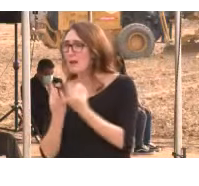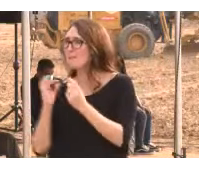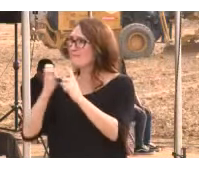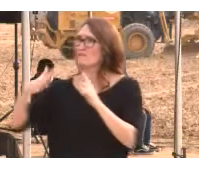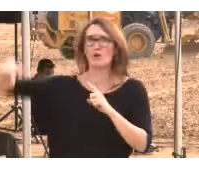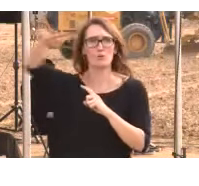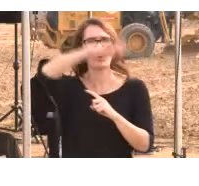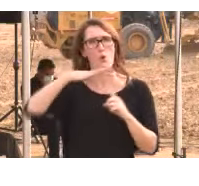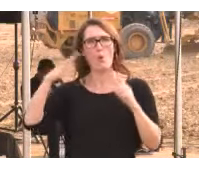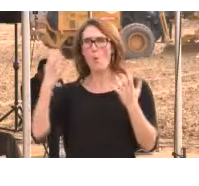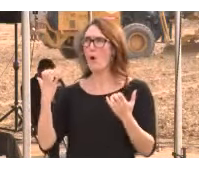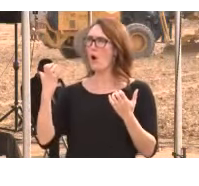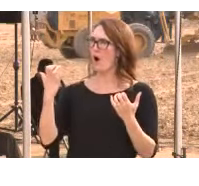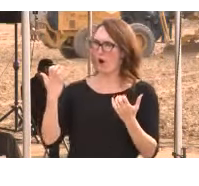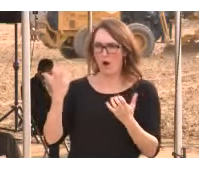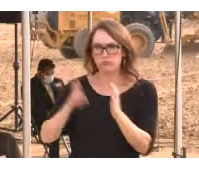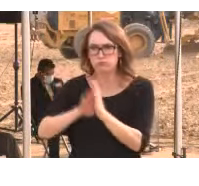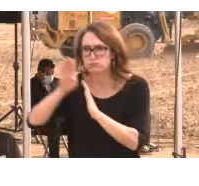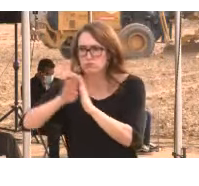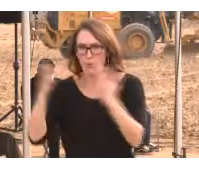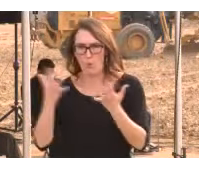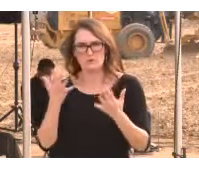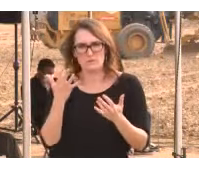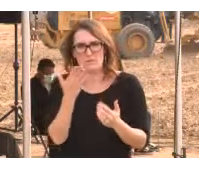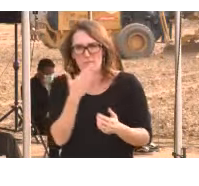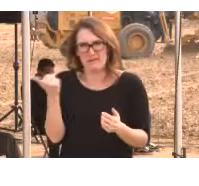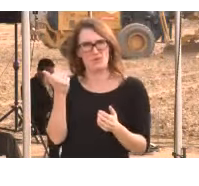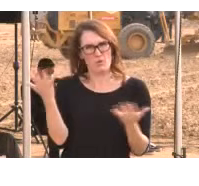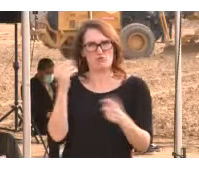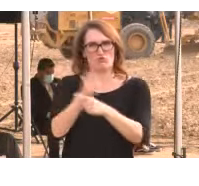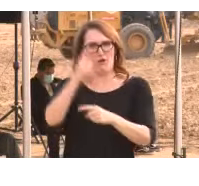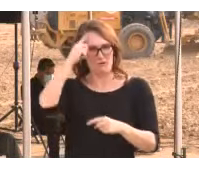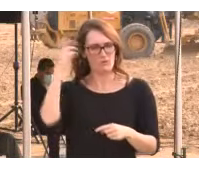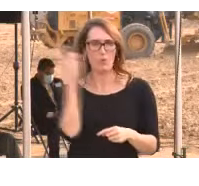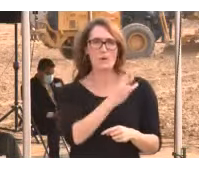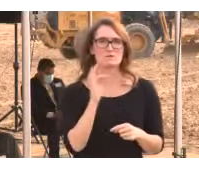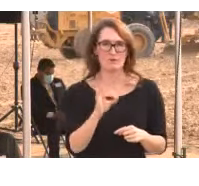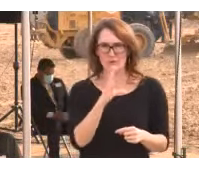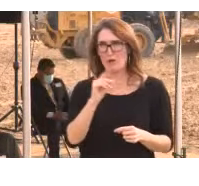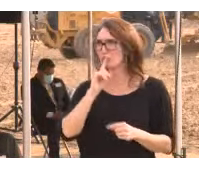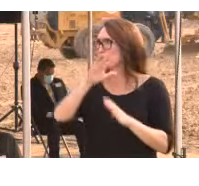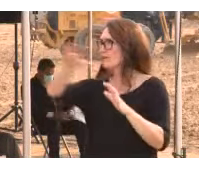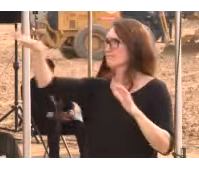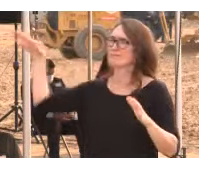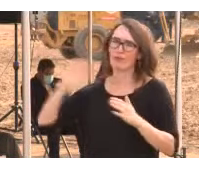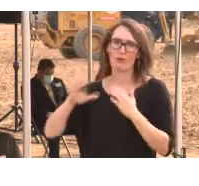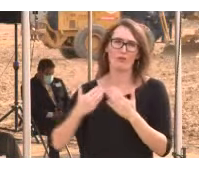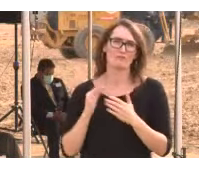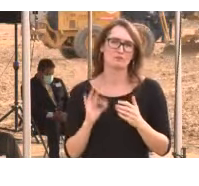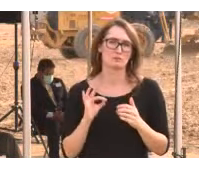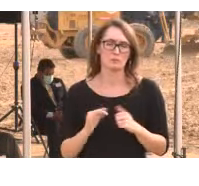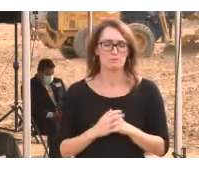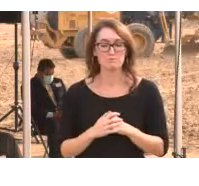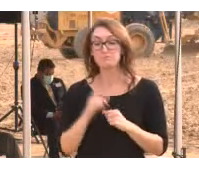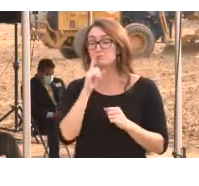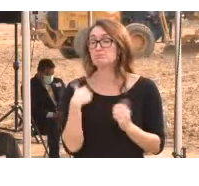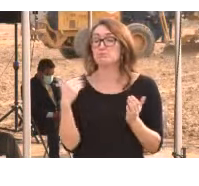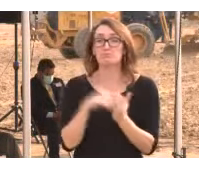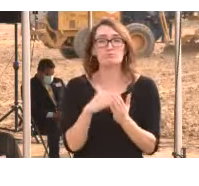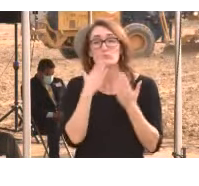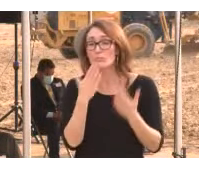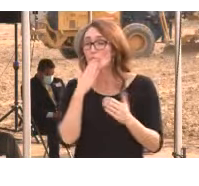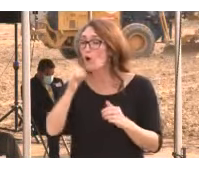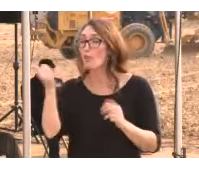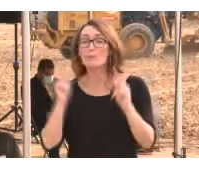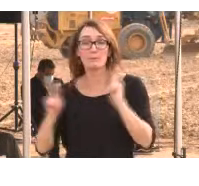what's right for West Fresno and what's right for our entire community. I want to thank you again. Special thanks to other